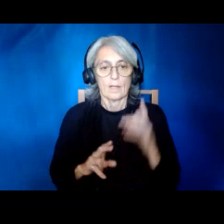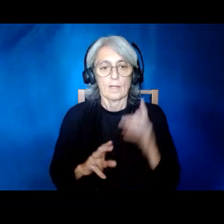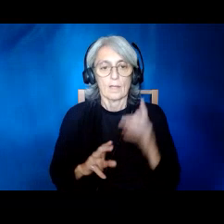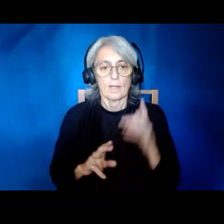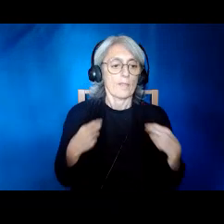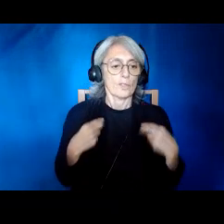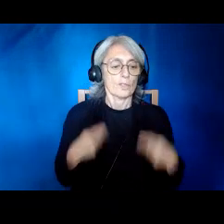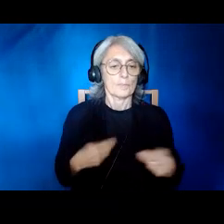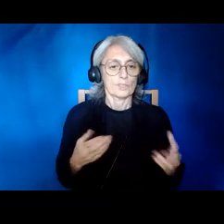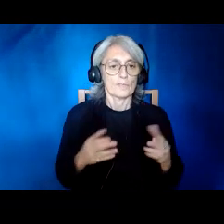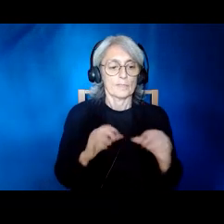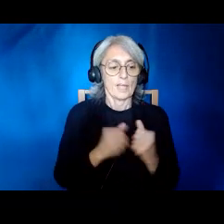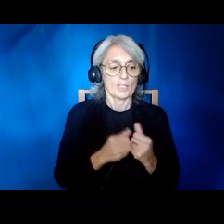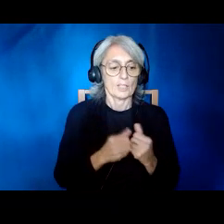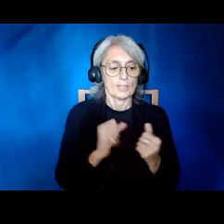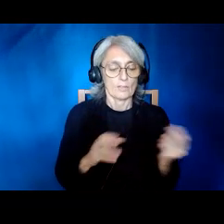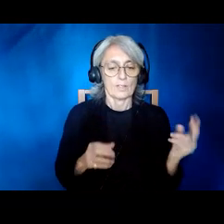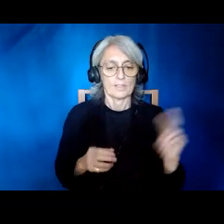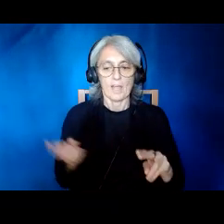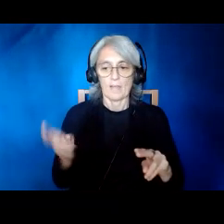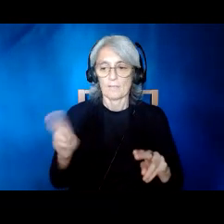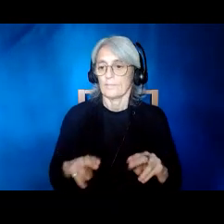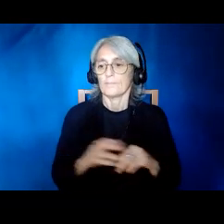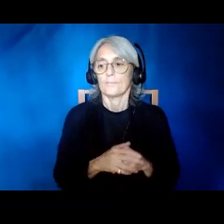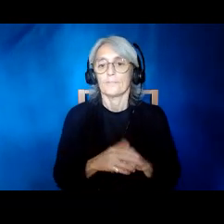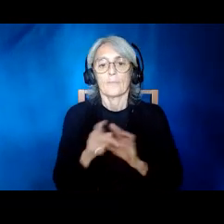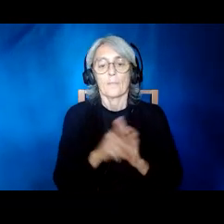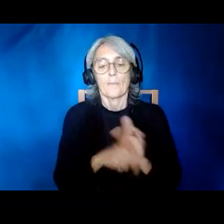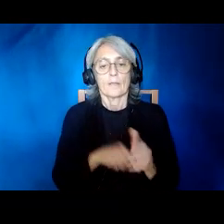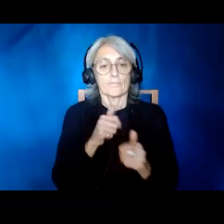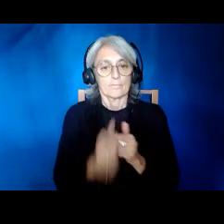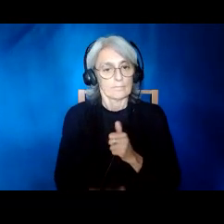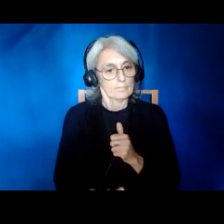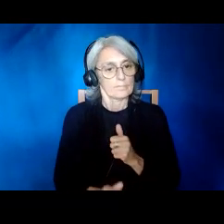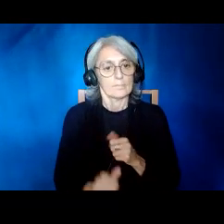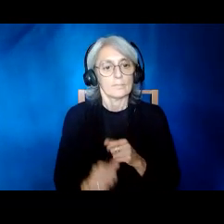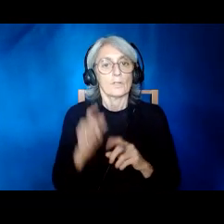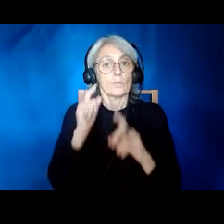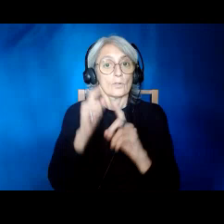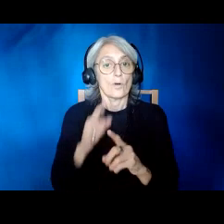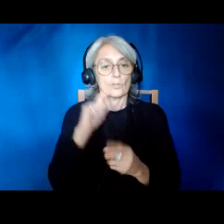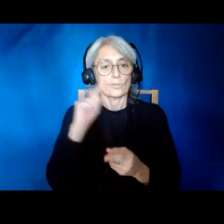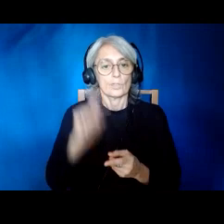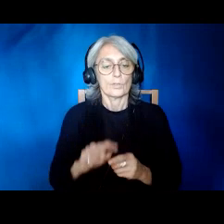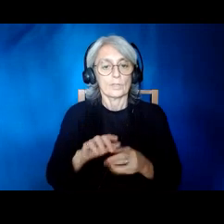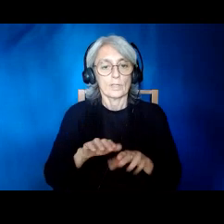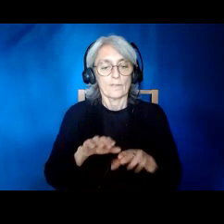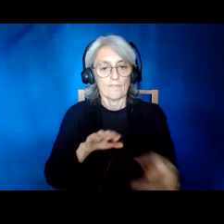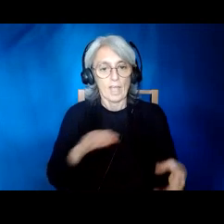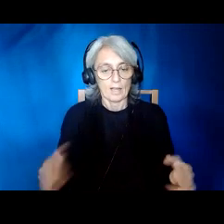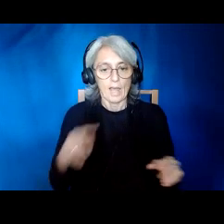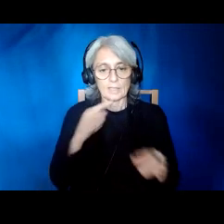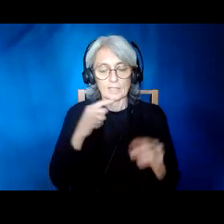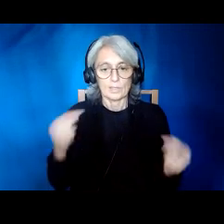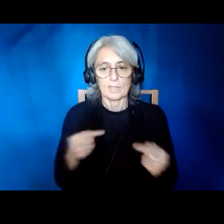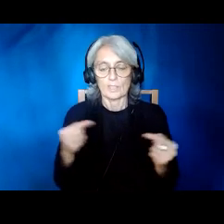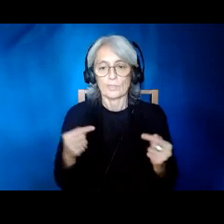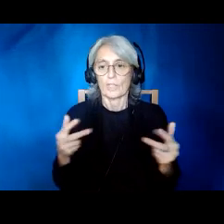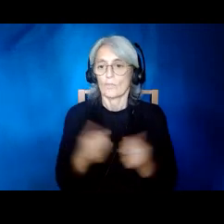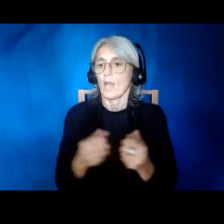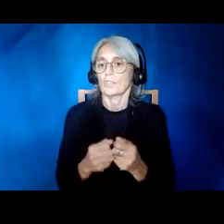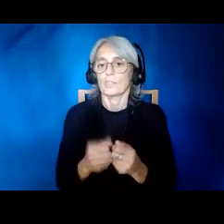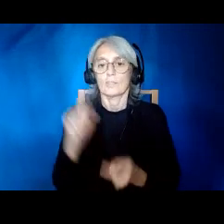Agency secretaries. The policy establishes an interim goal to reduce fatal and serious injury crashes by 30% on